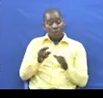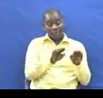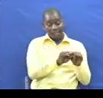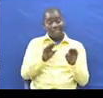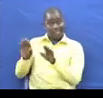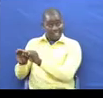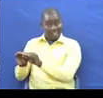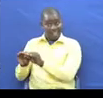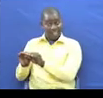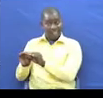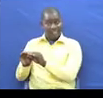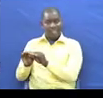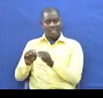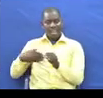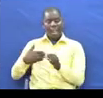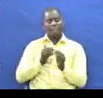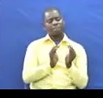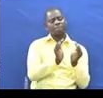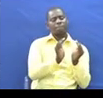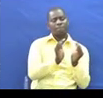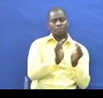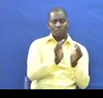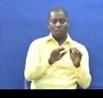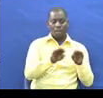have the first set there, call it set A,